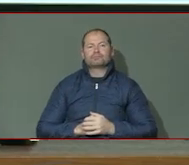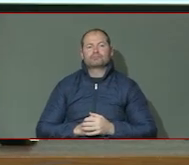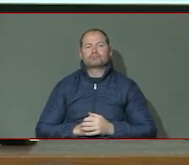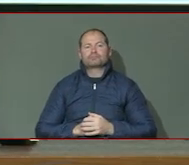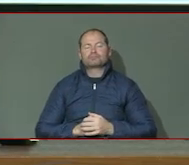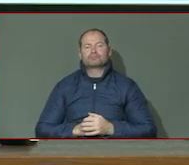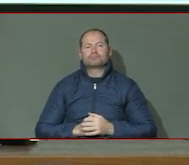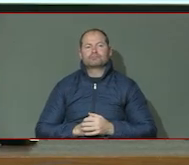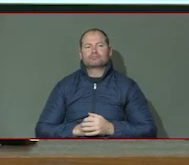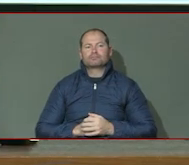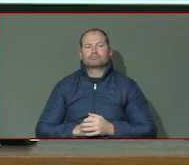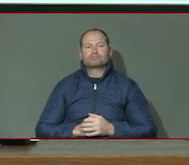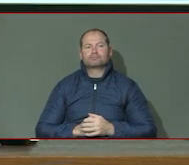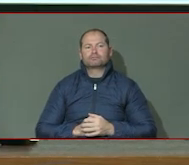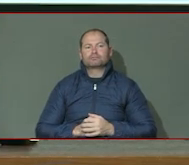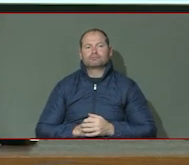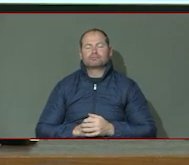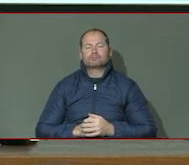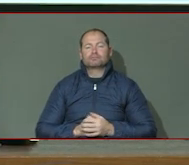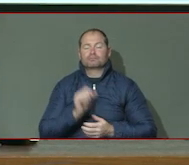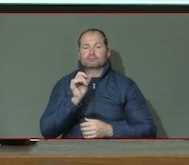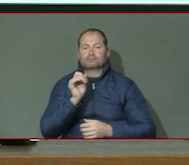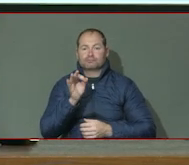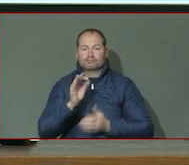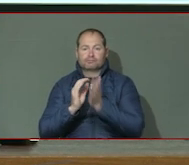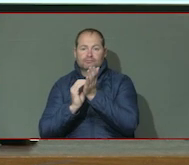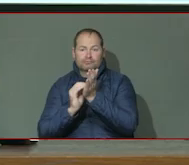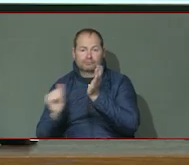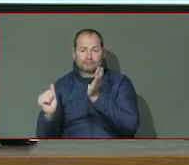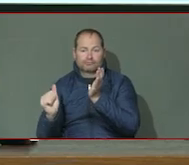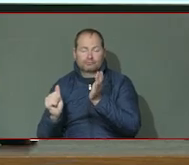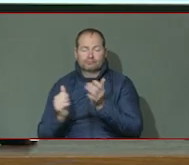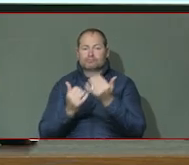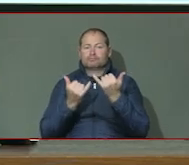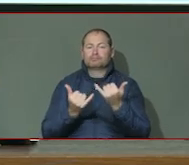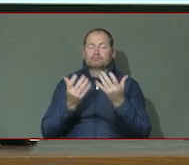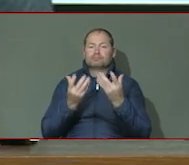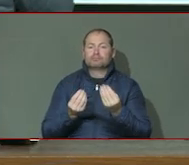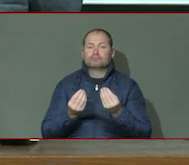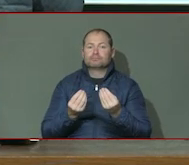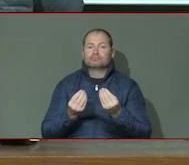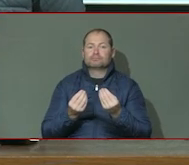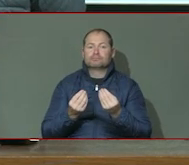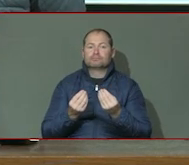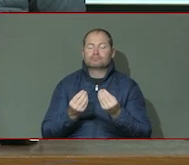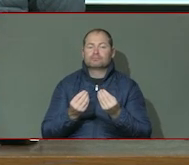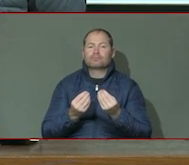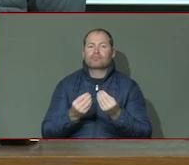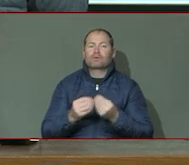111,800. And if you subtract that one, you get a negative